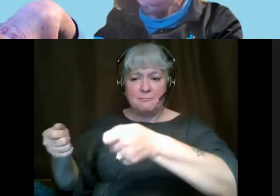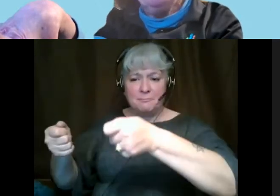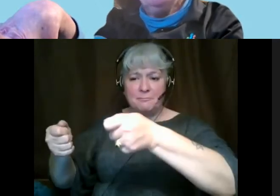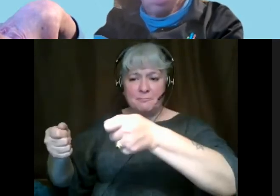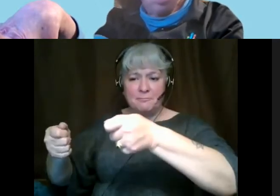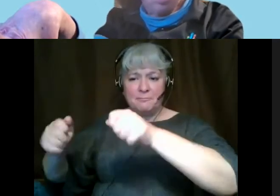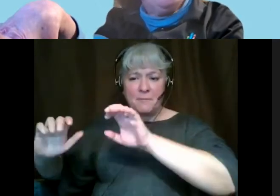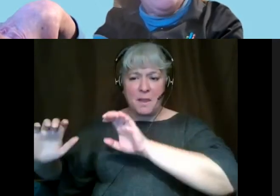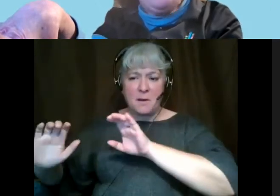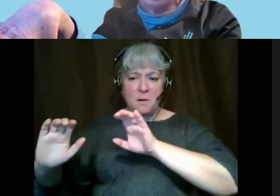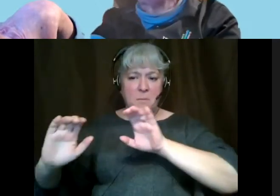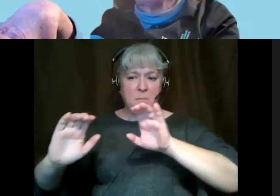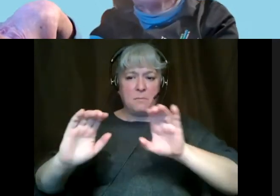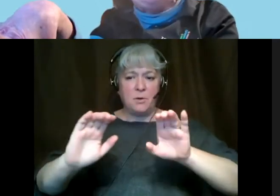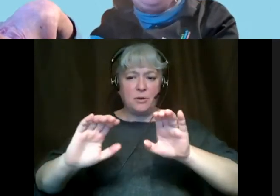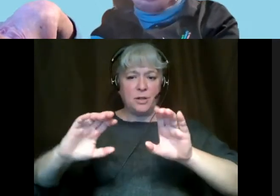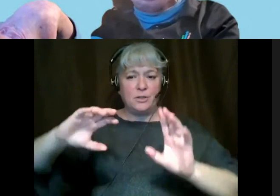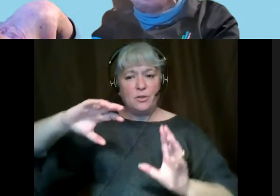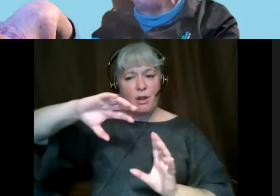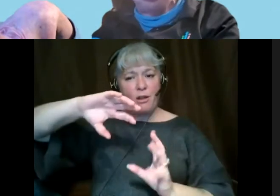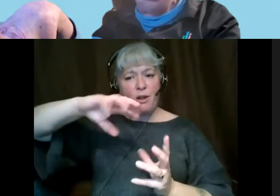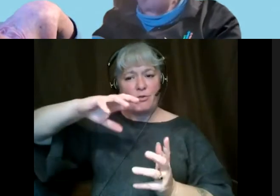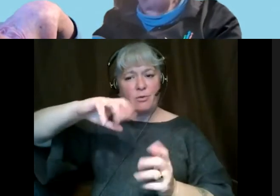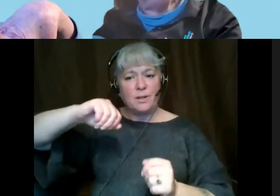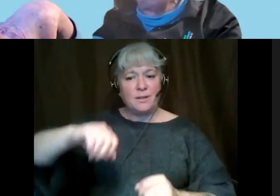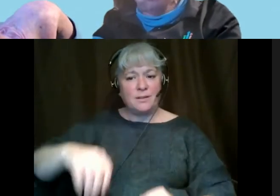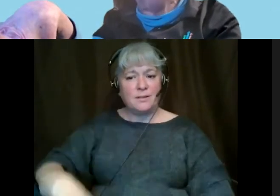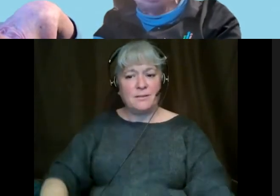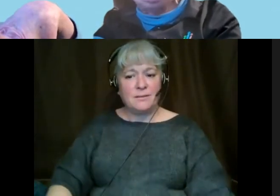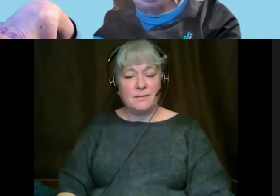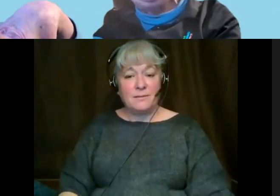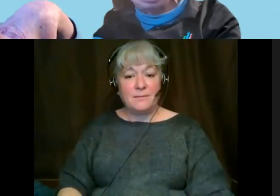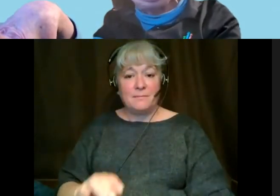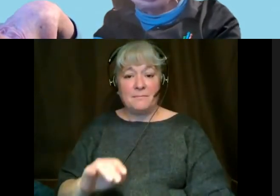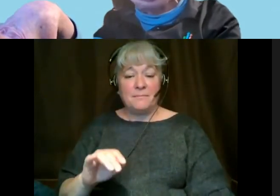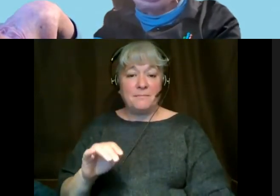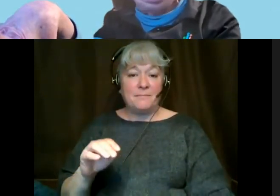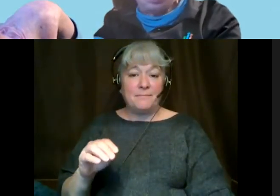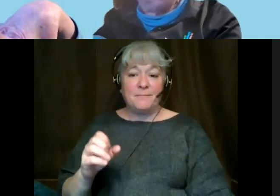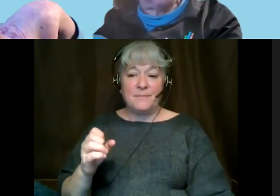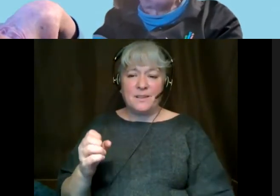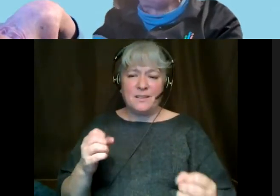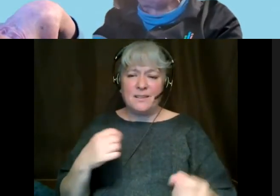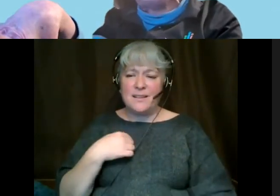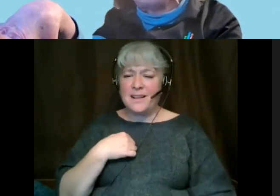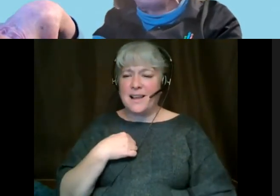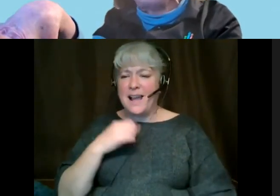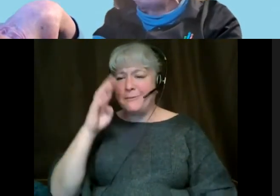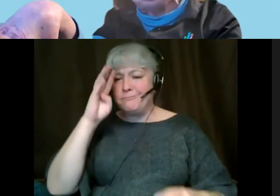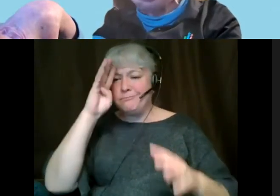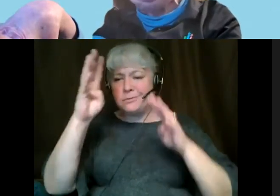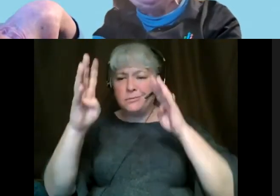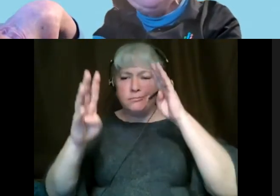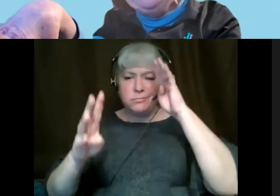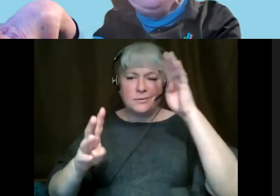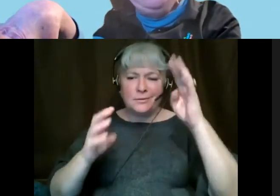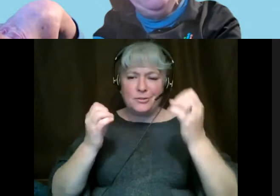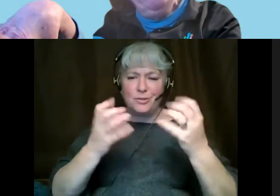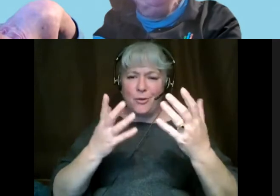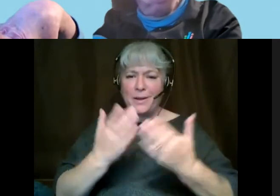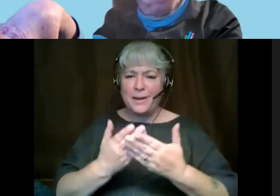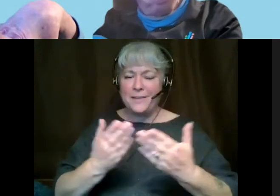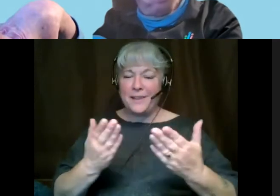laundry. I devised so many things. You'll see some of